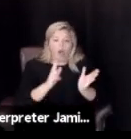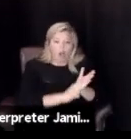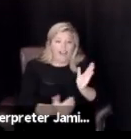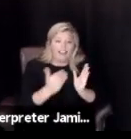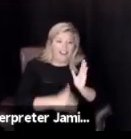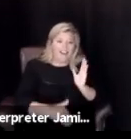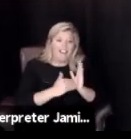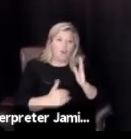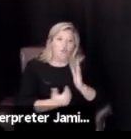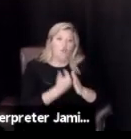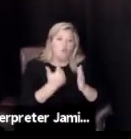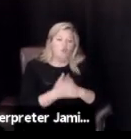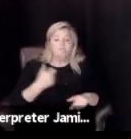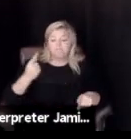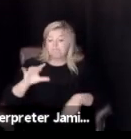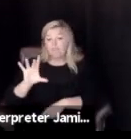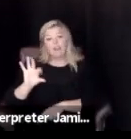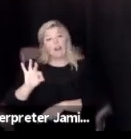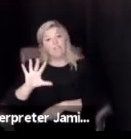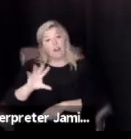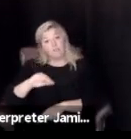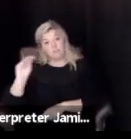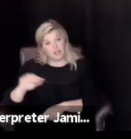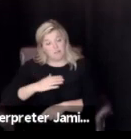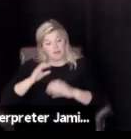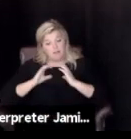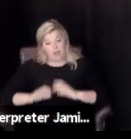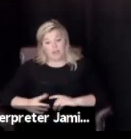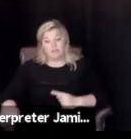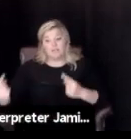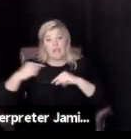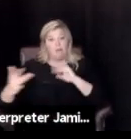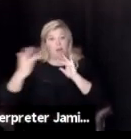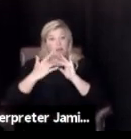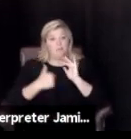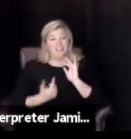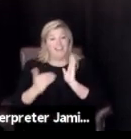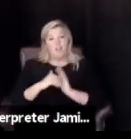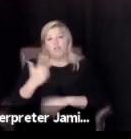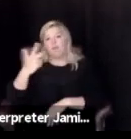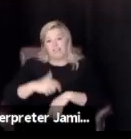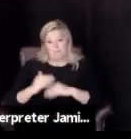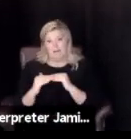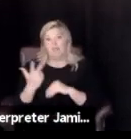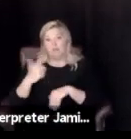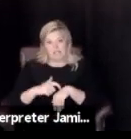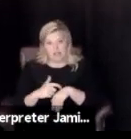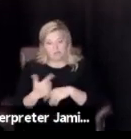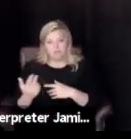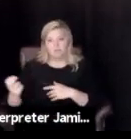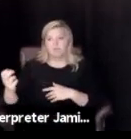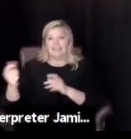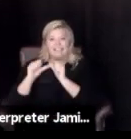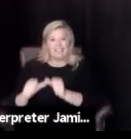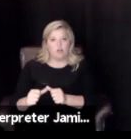my clients came back on the average 3 times minimum. And the reason was